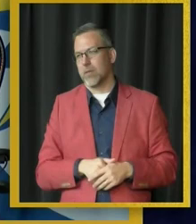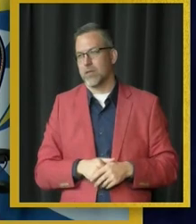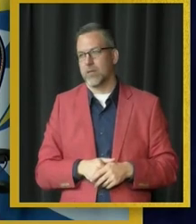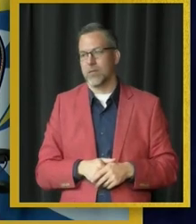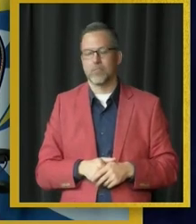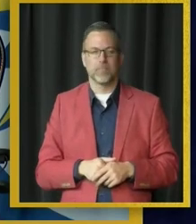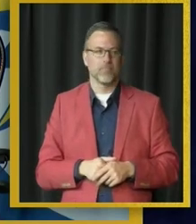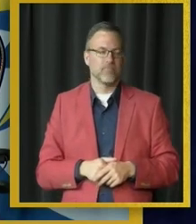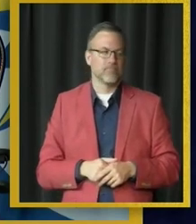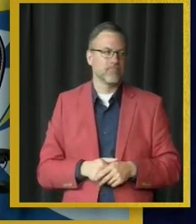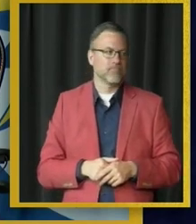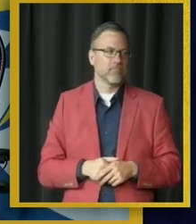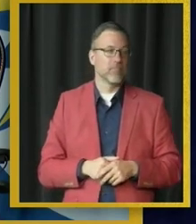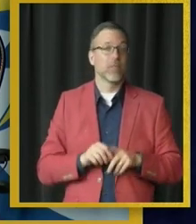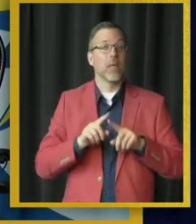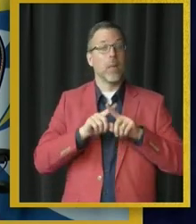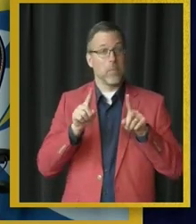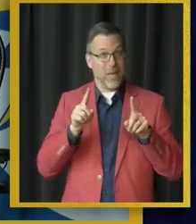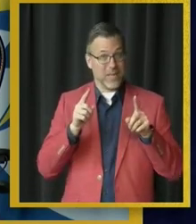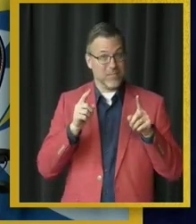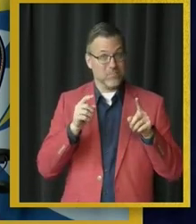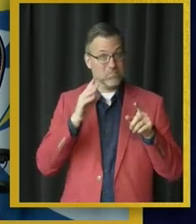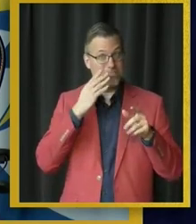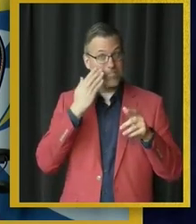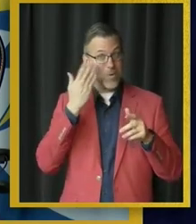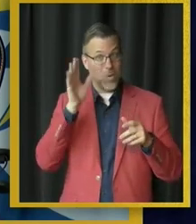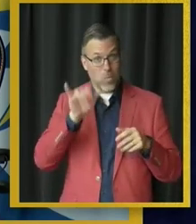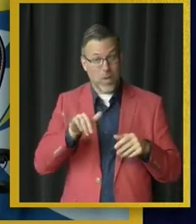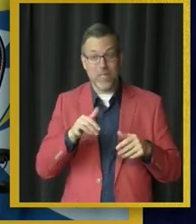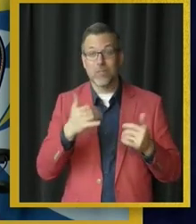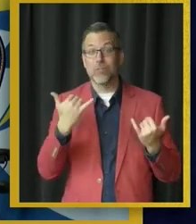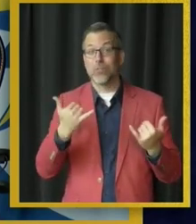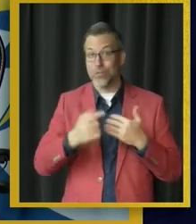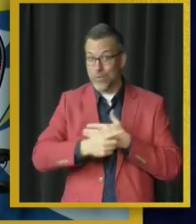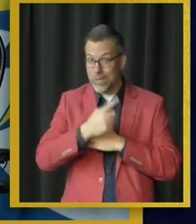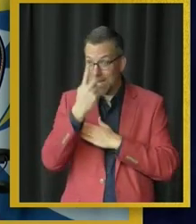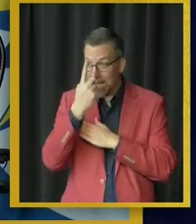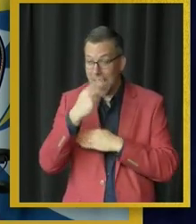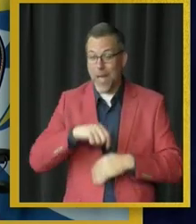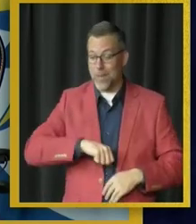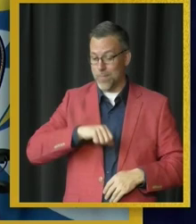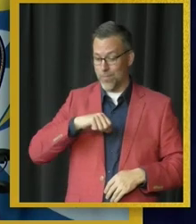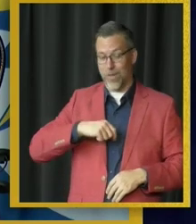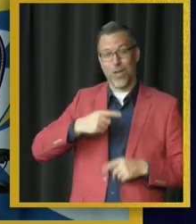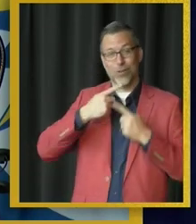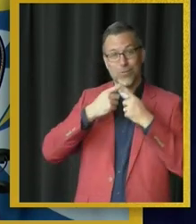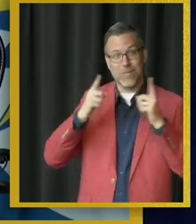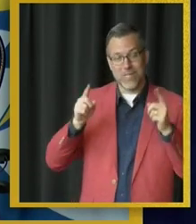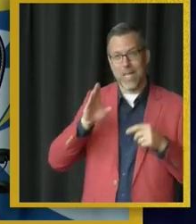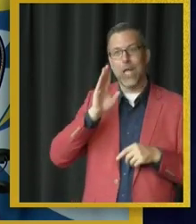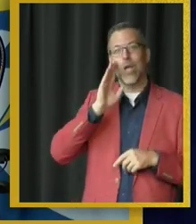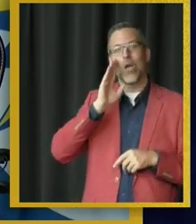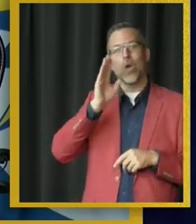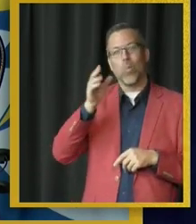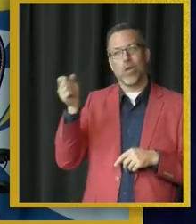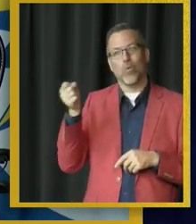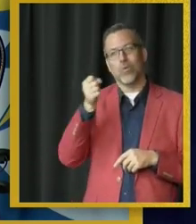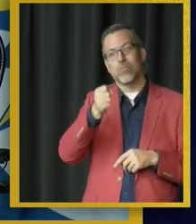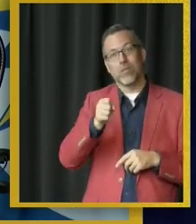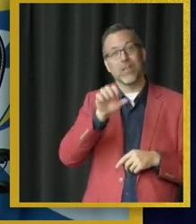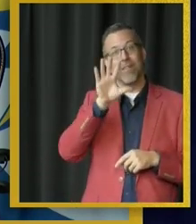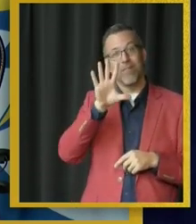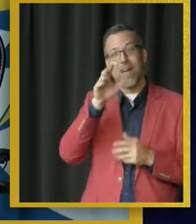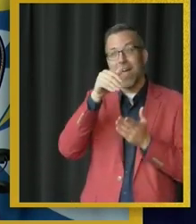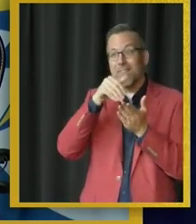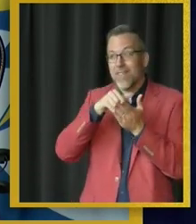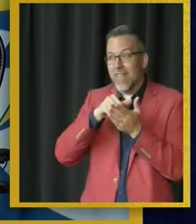soon. But today, I can proudly say we will put more than 5,000